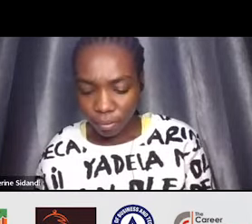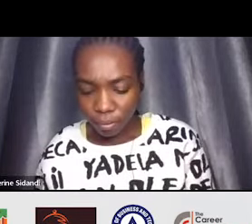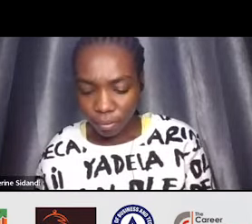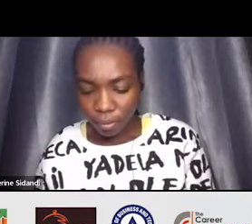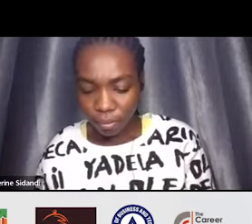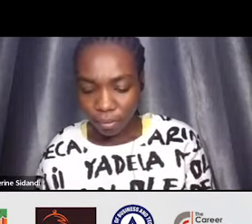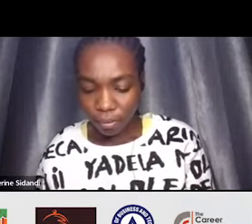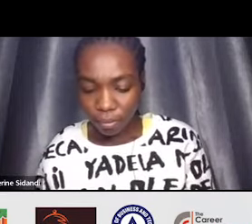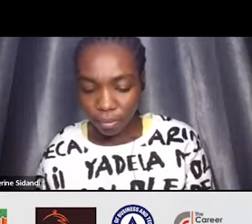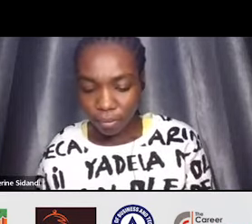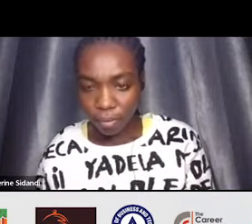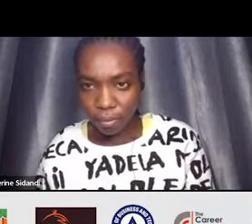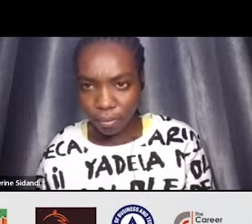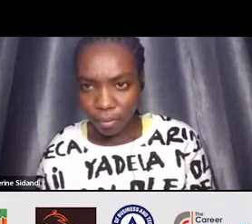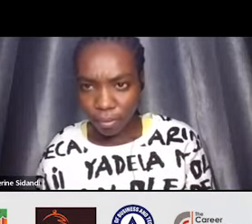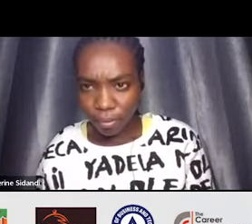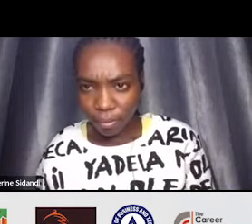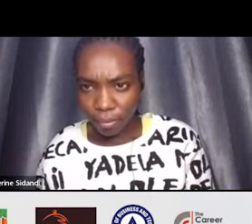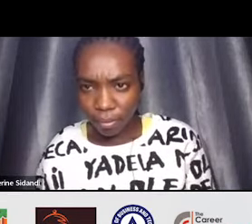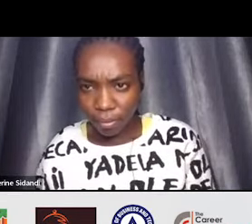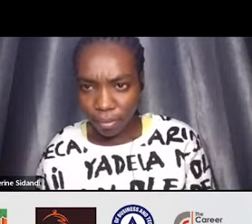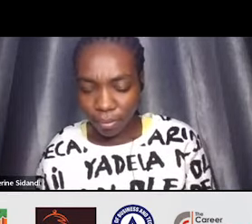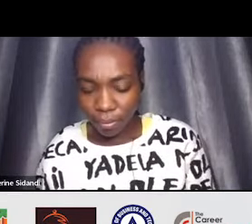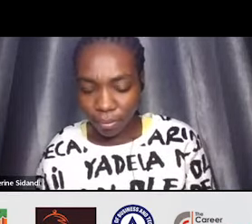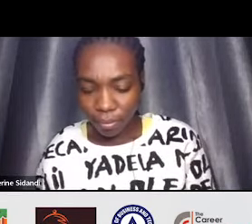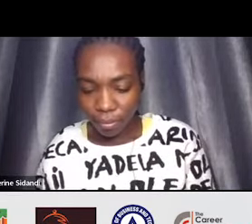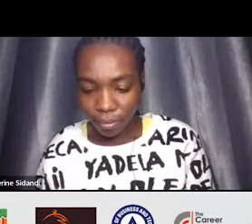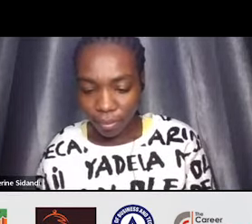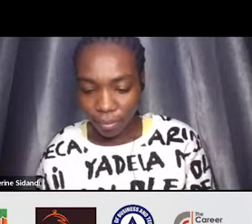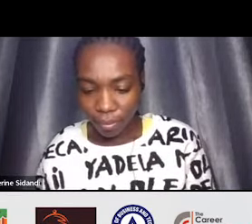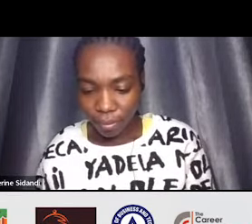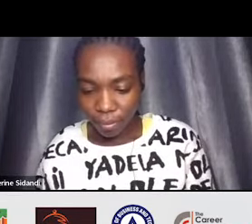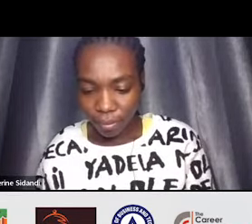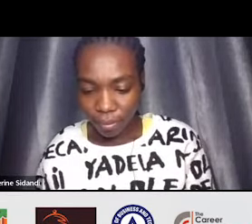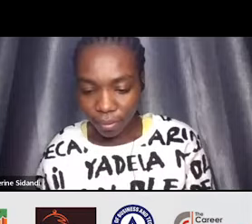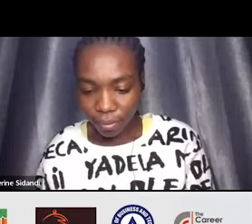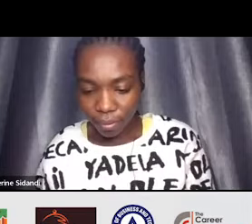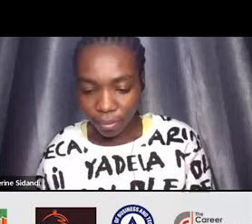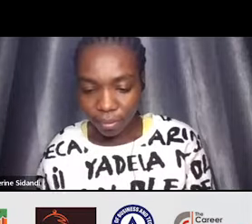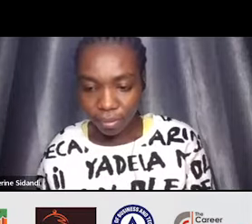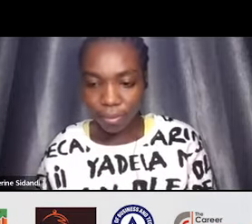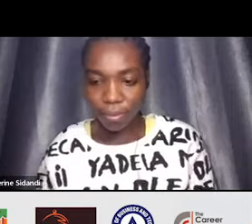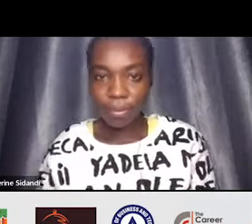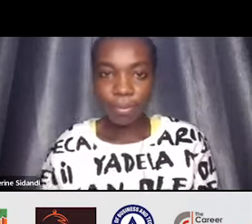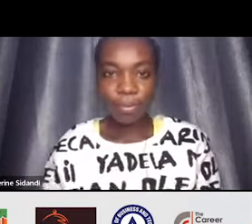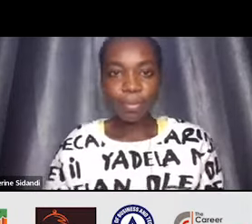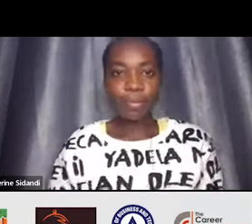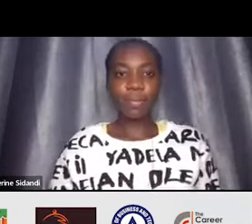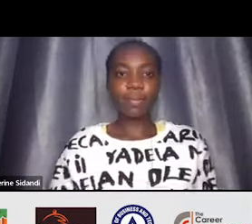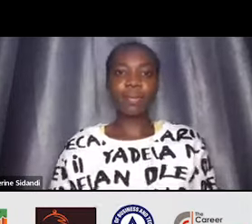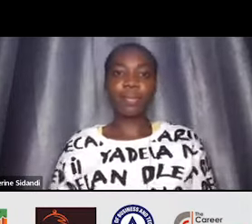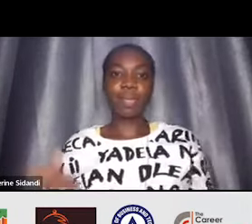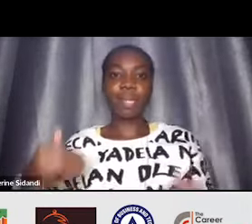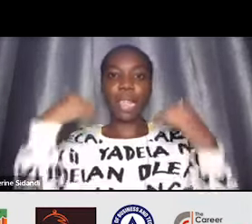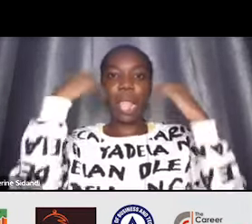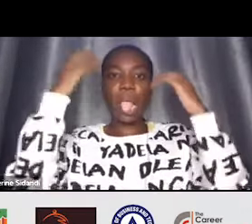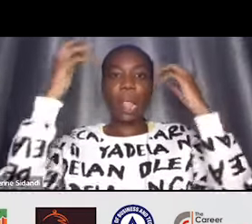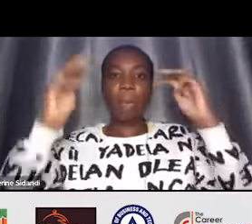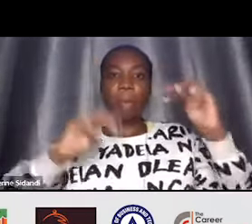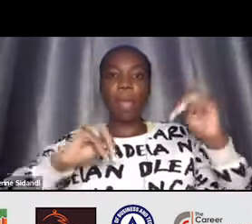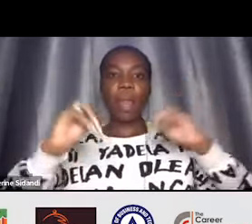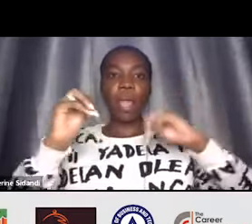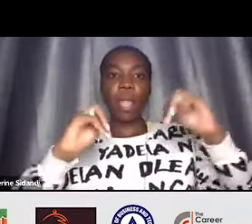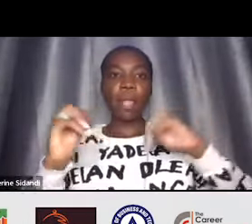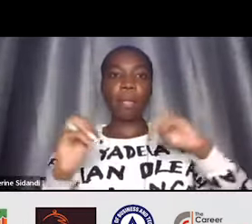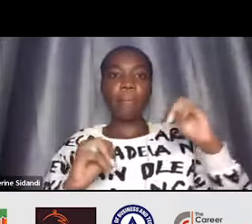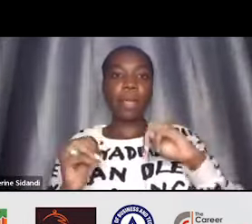So Frank is saying that he will give Girl Child 5 courses, 5 people on stress management as well. That's fine. So the people